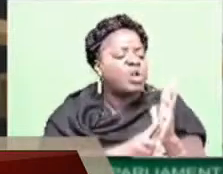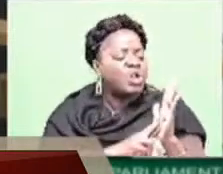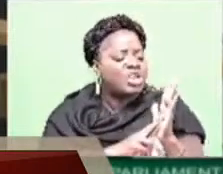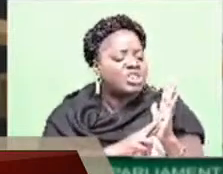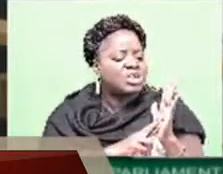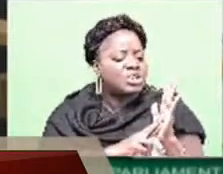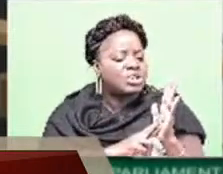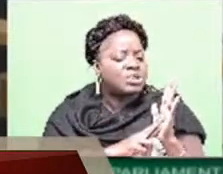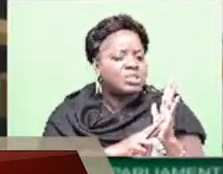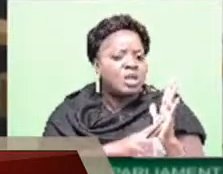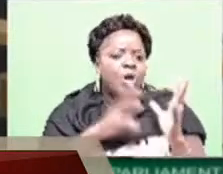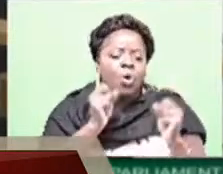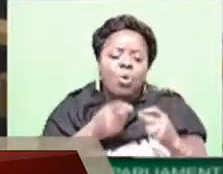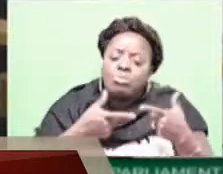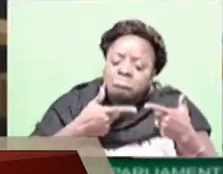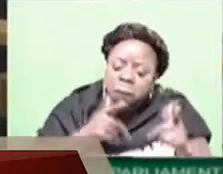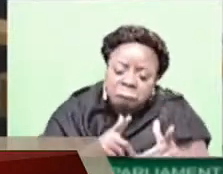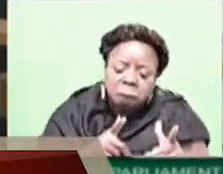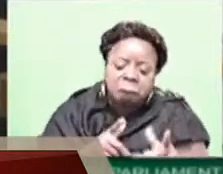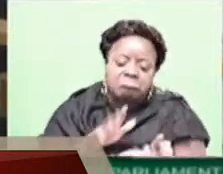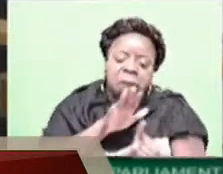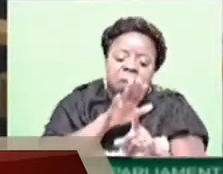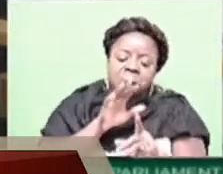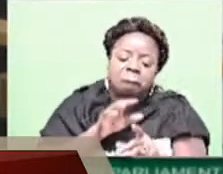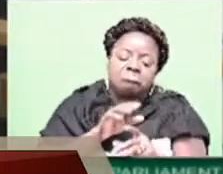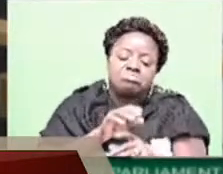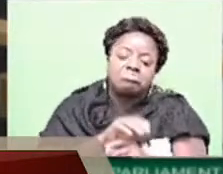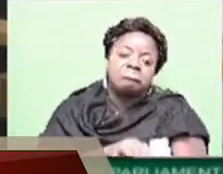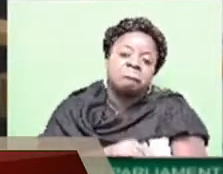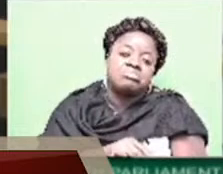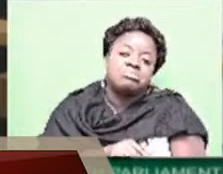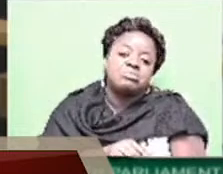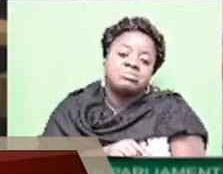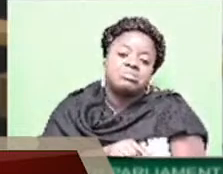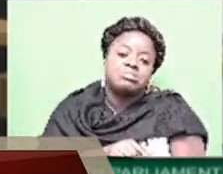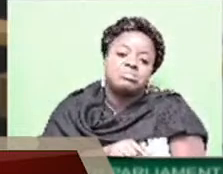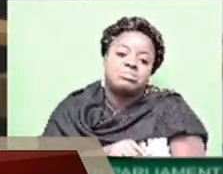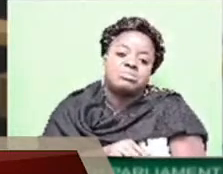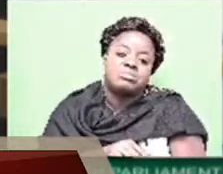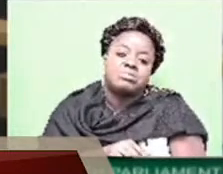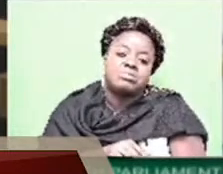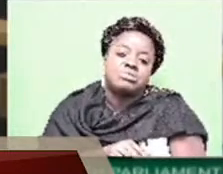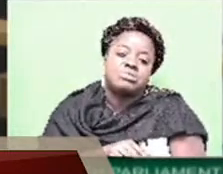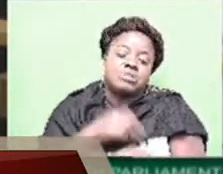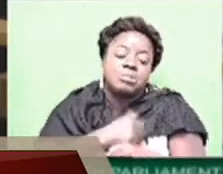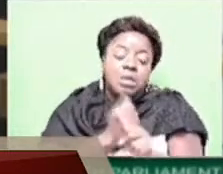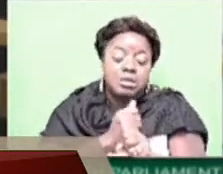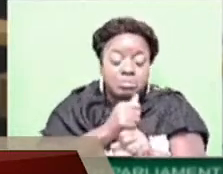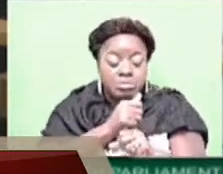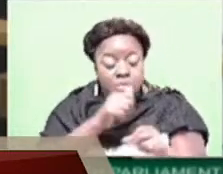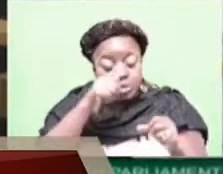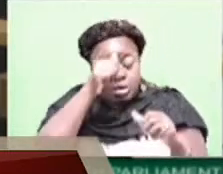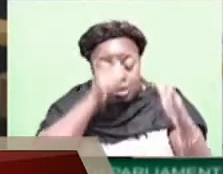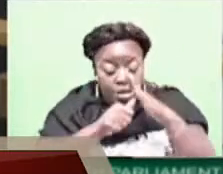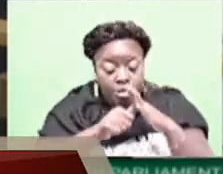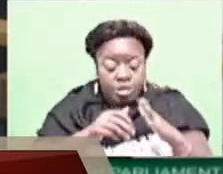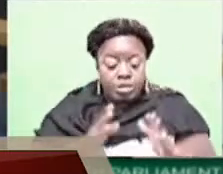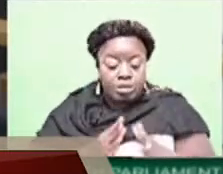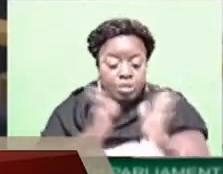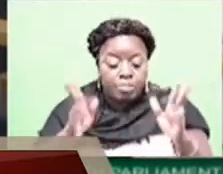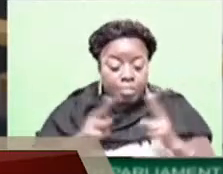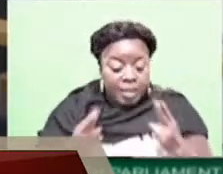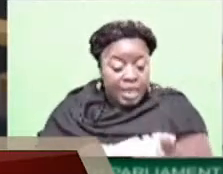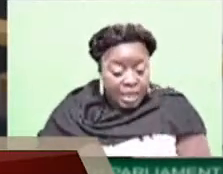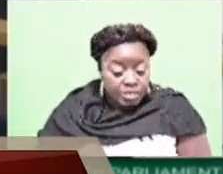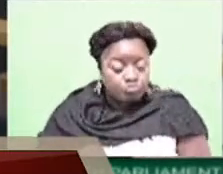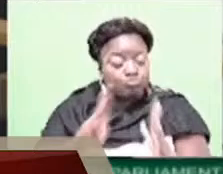regulations, and the administration of the regulations made under the Public Health Ordinance. Now, we on